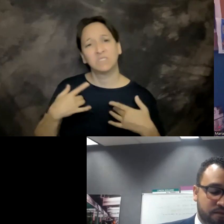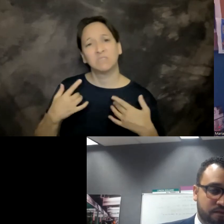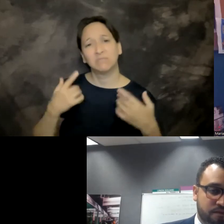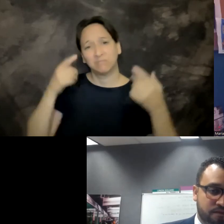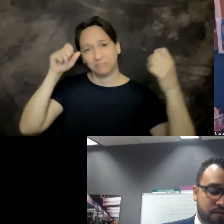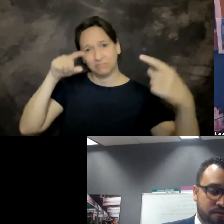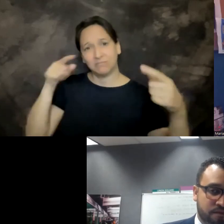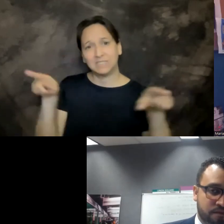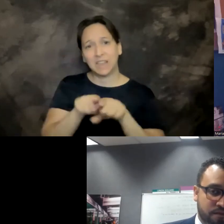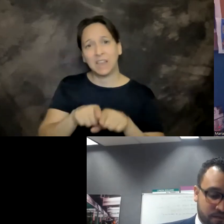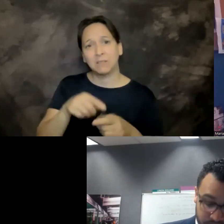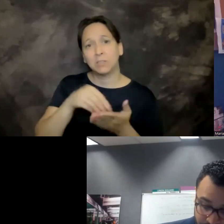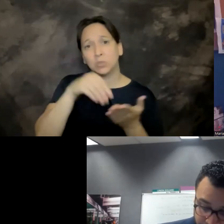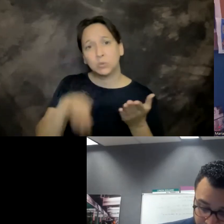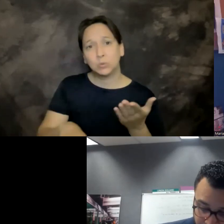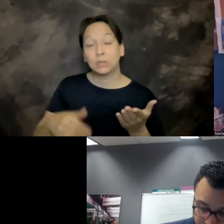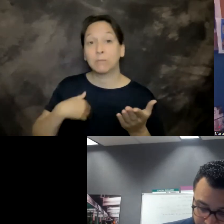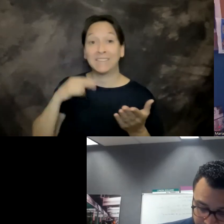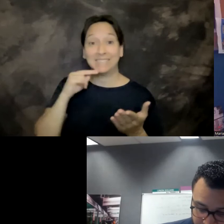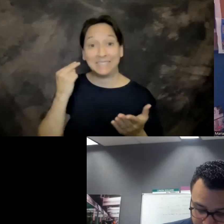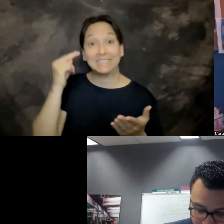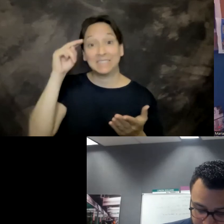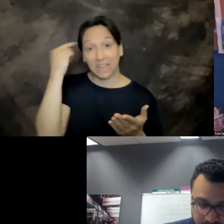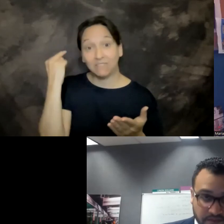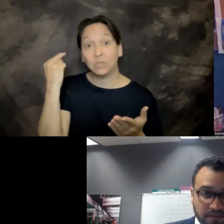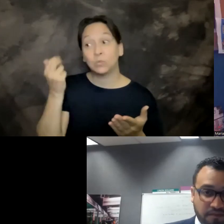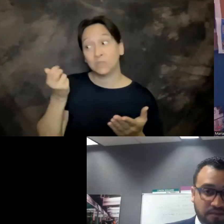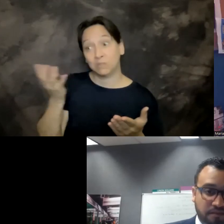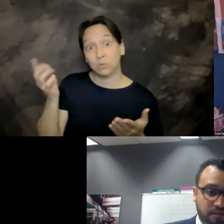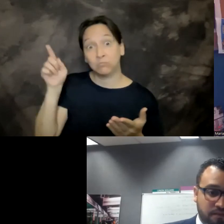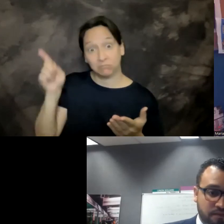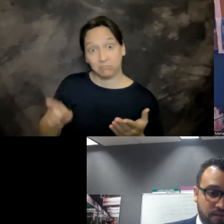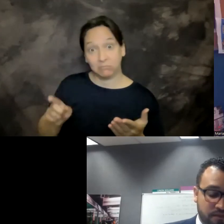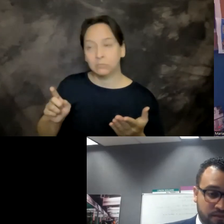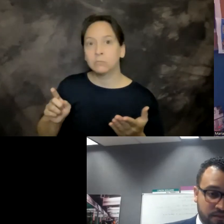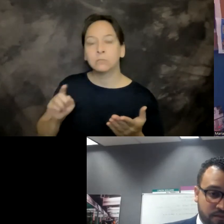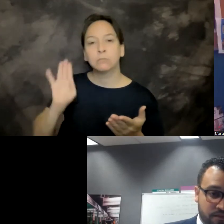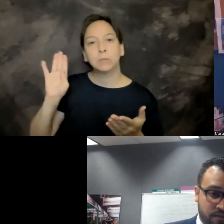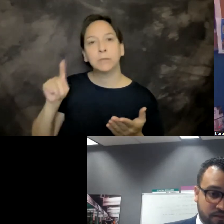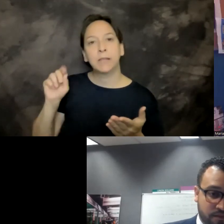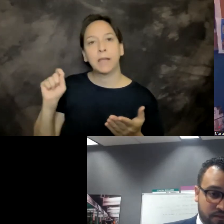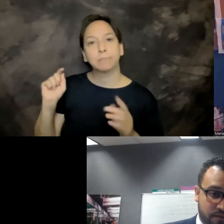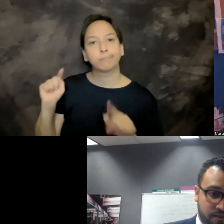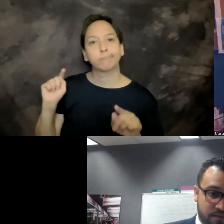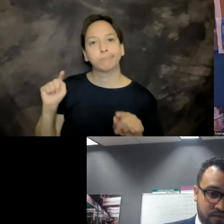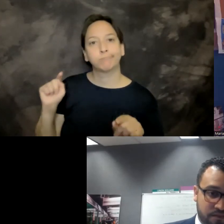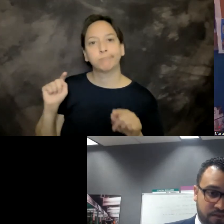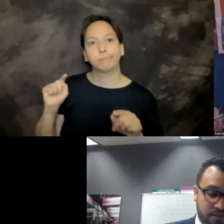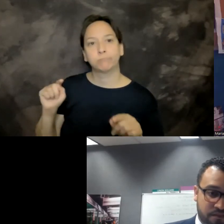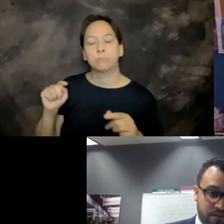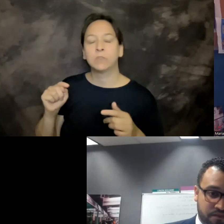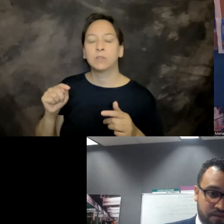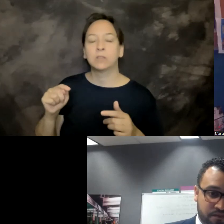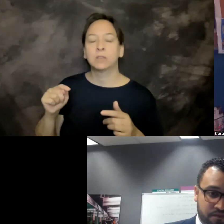do have a niece and a nephew, a few of them, that go to the Boston public schools. And if they